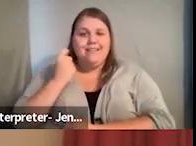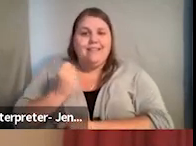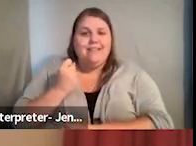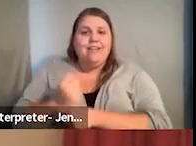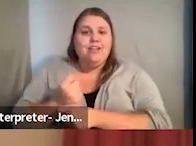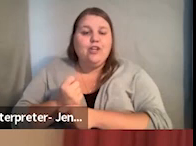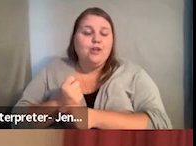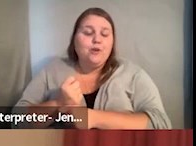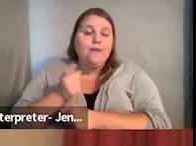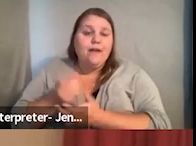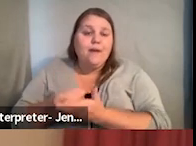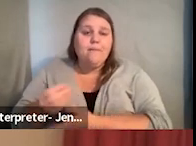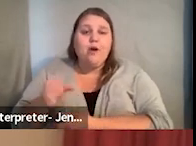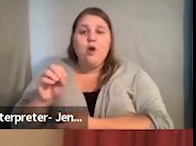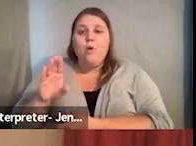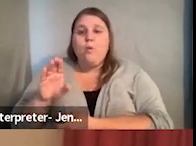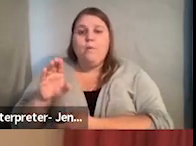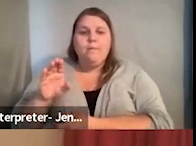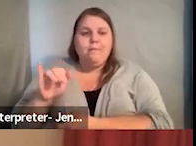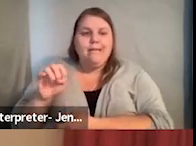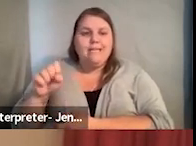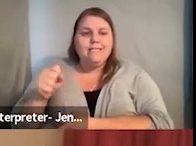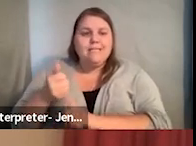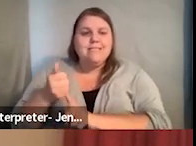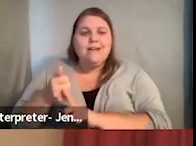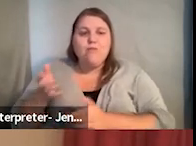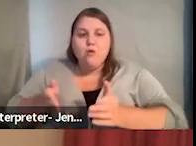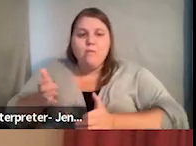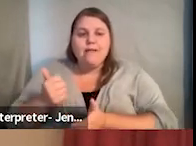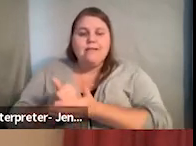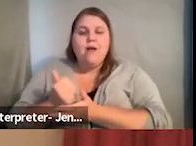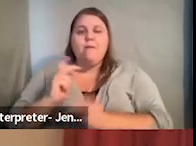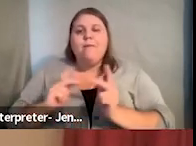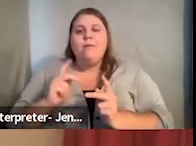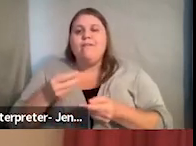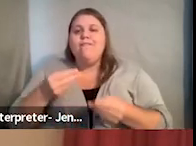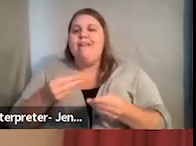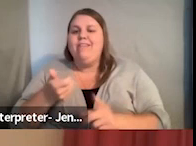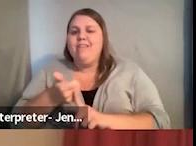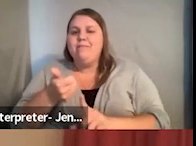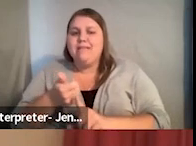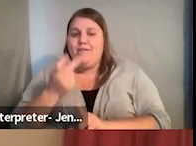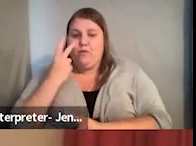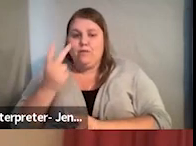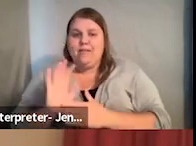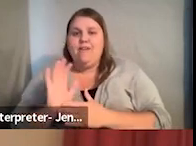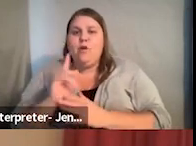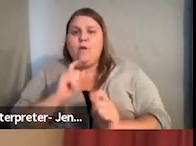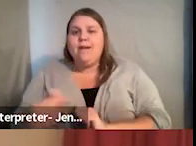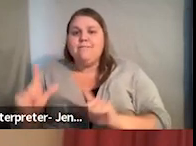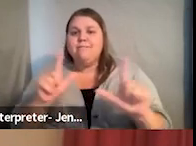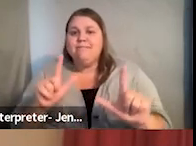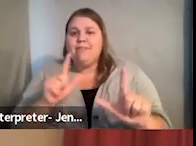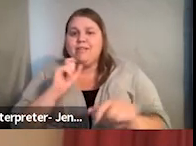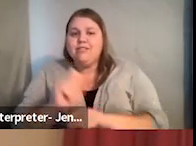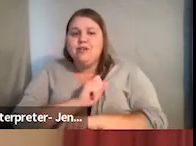OBIs, which are kind of automated feeding devices, like robots that help people feed themselves. And if you go to that video, you'll be able to see this gentleman